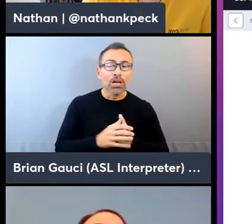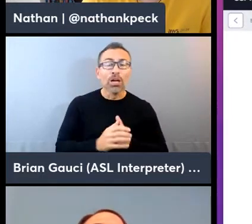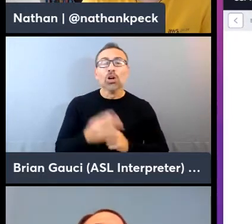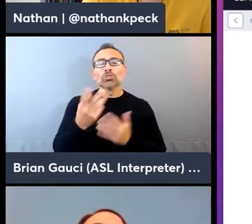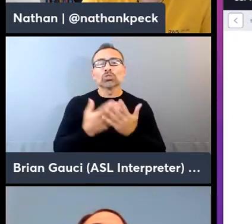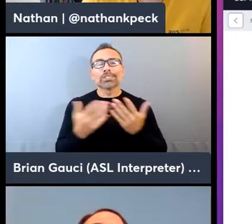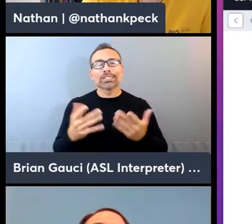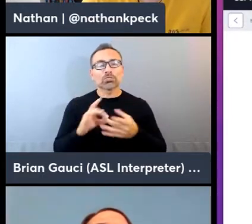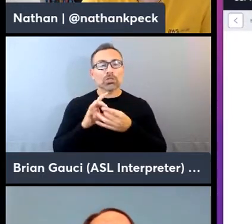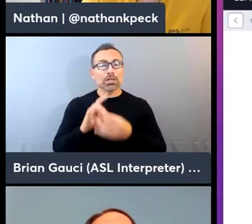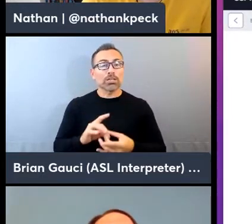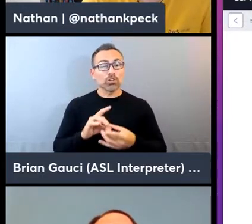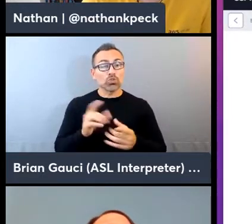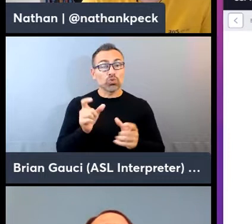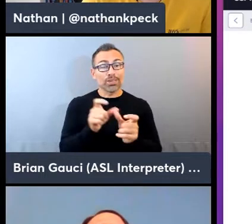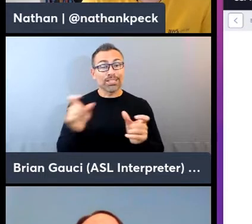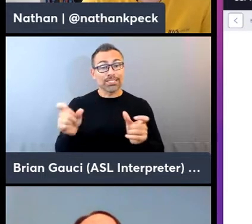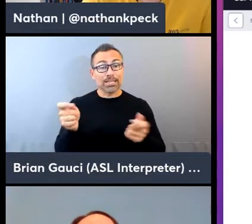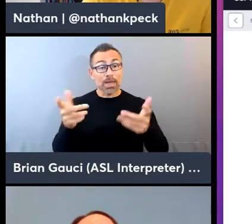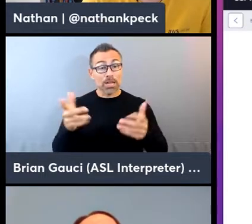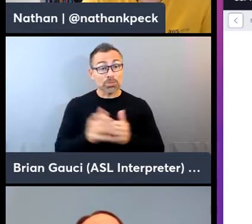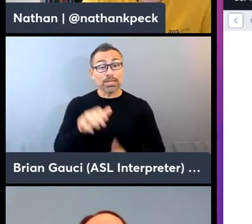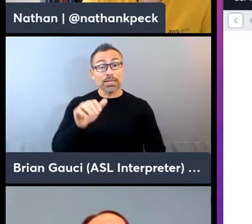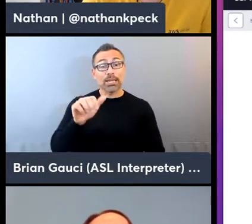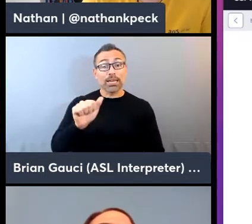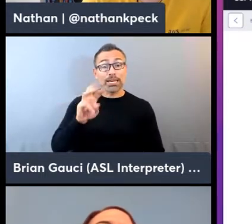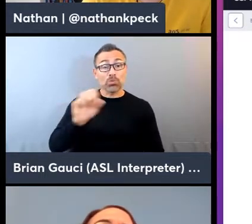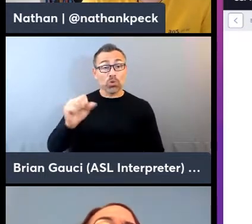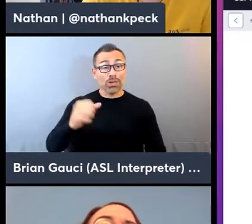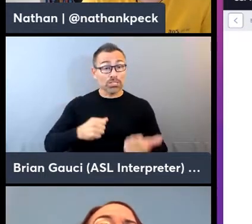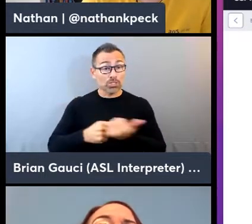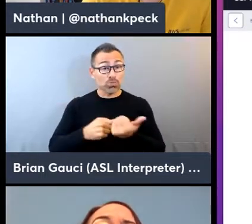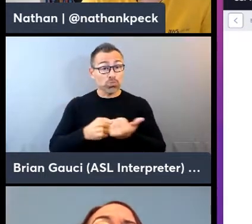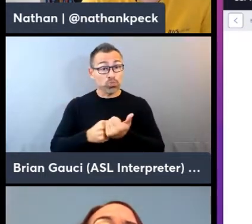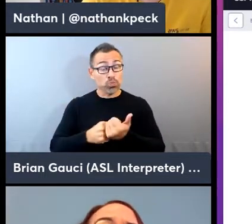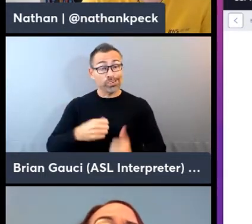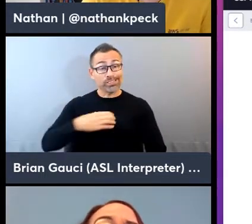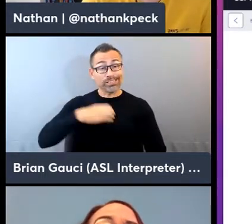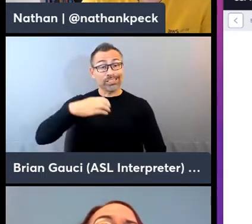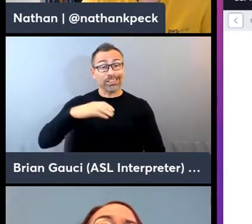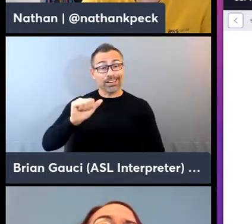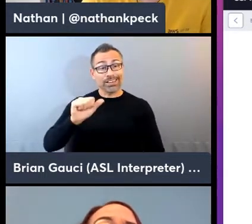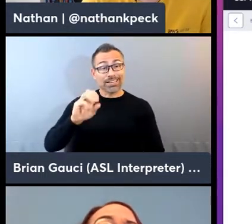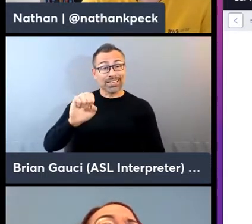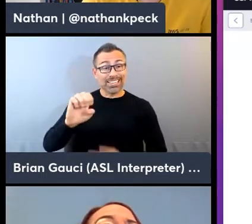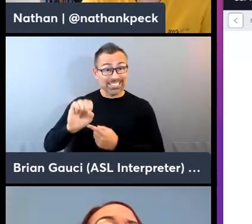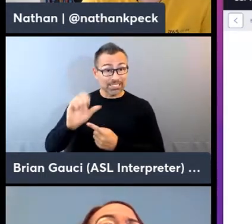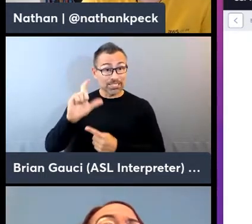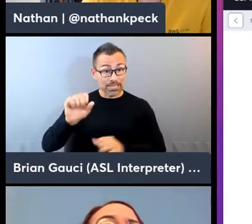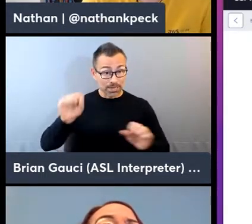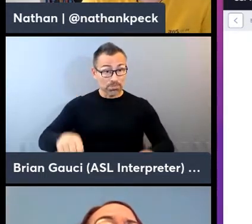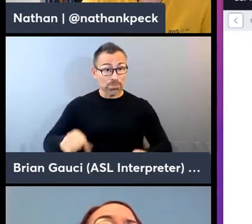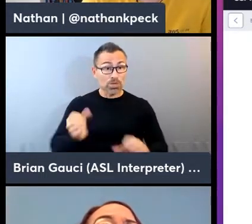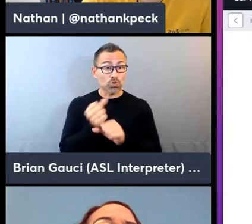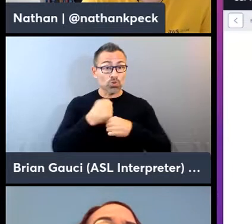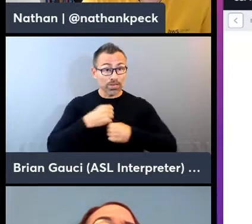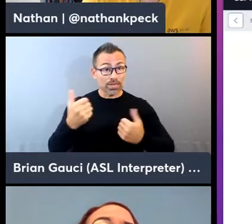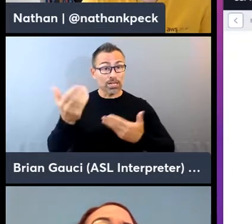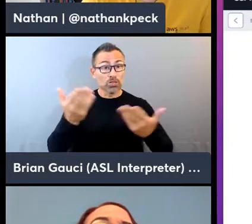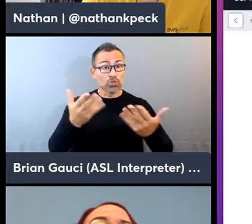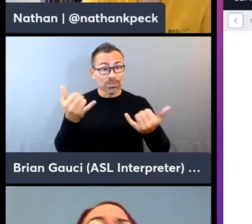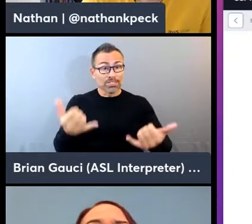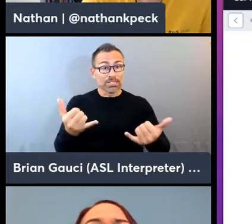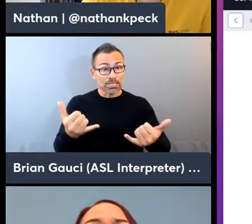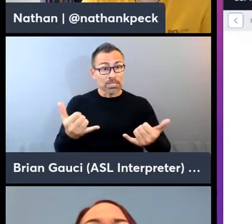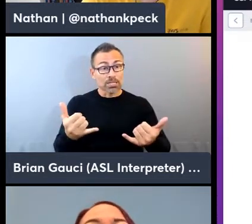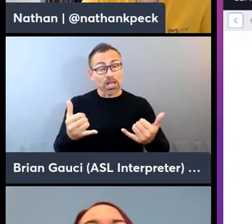management, AWS support cases can also be created as ServiceNow incidents or Atlassian Jira Service